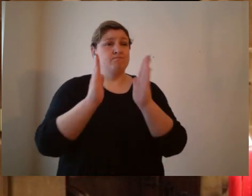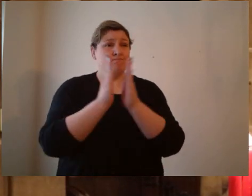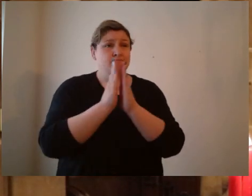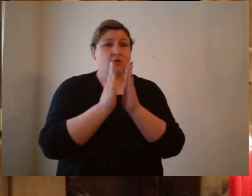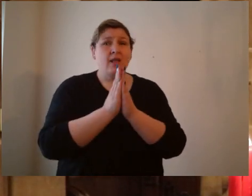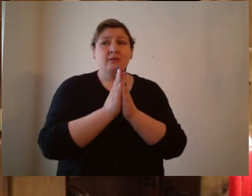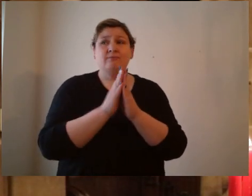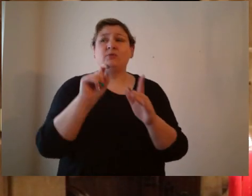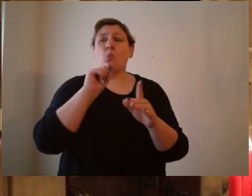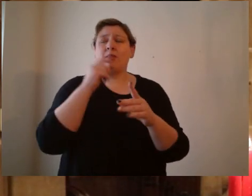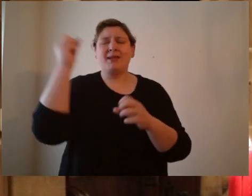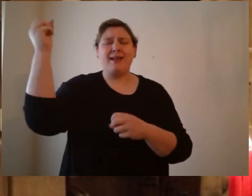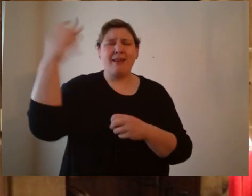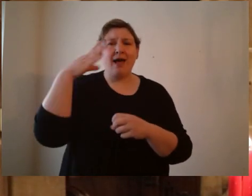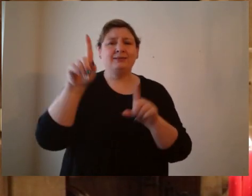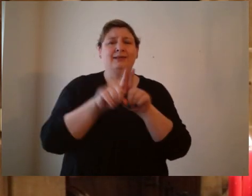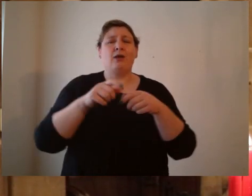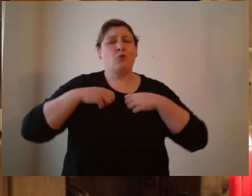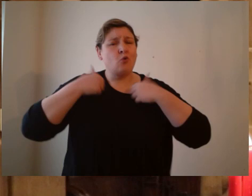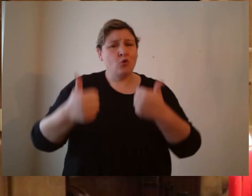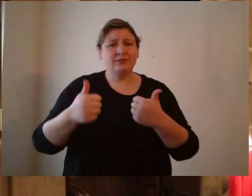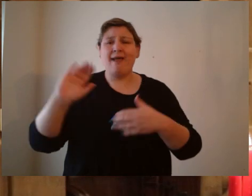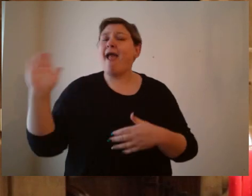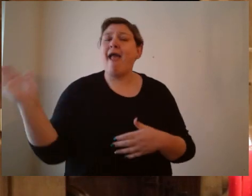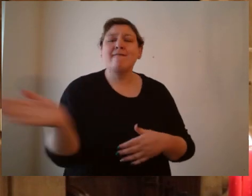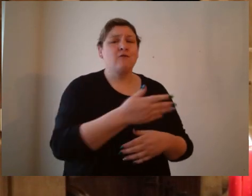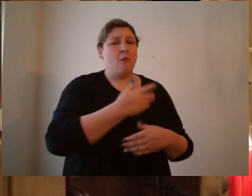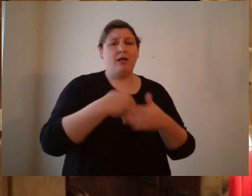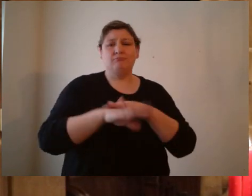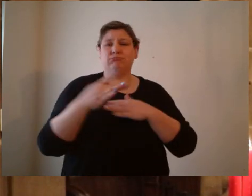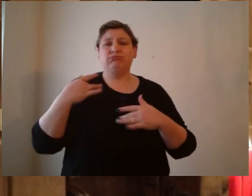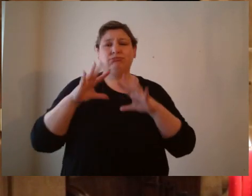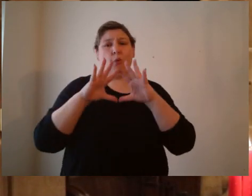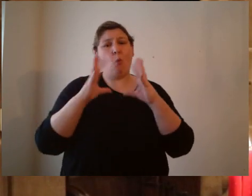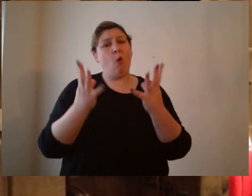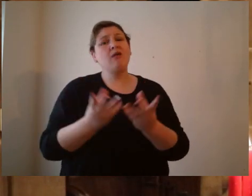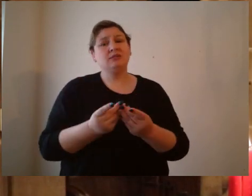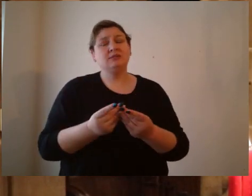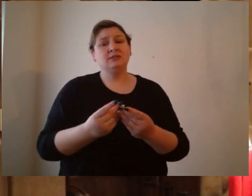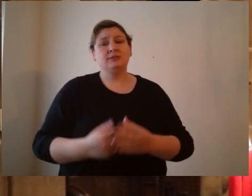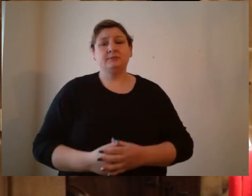We pray that there may be light and goodness everywhere in our world.